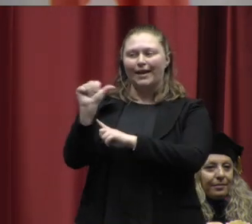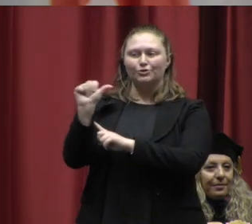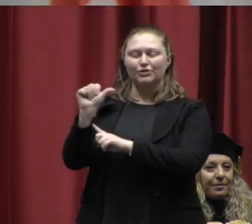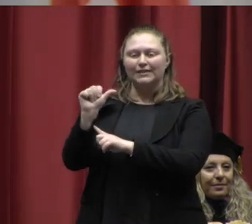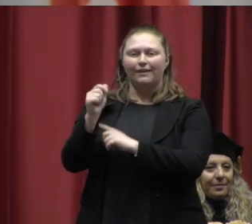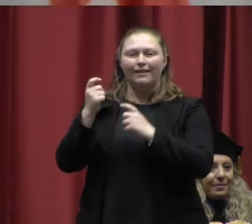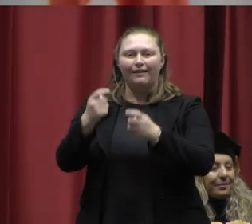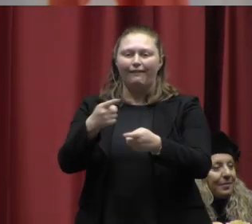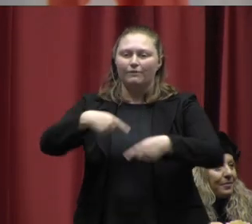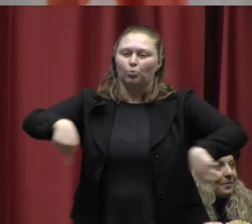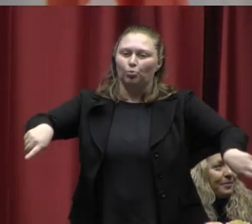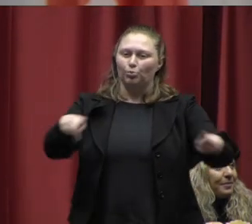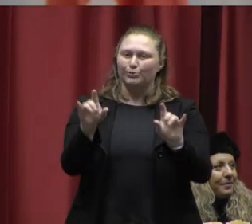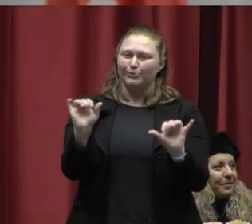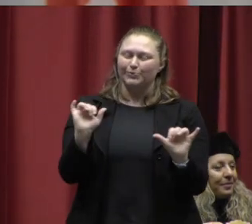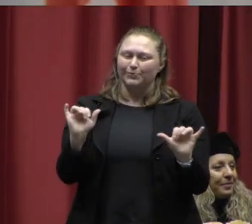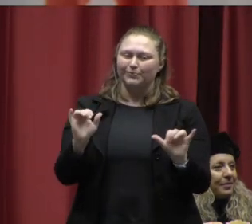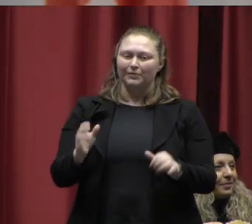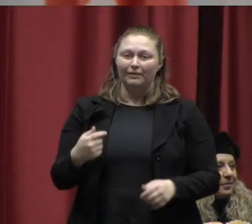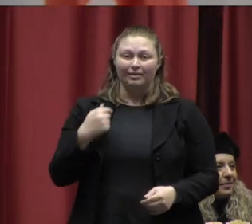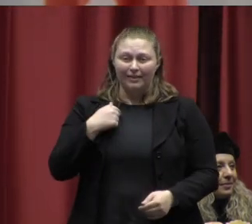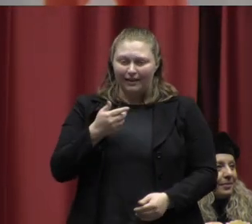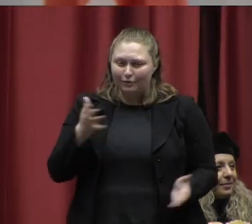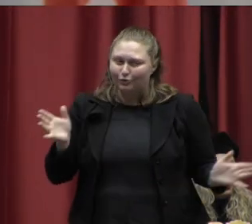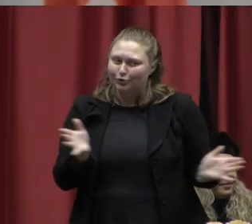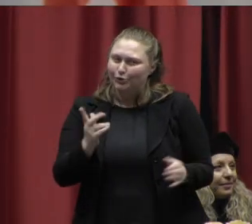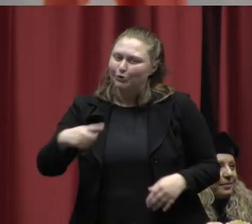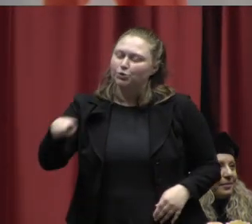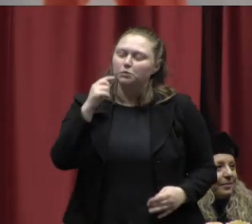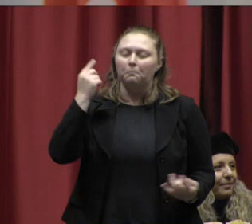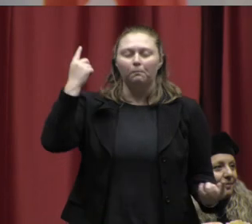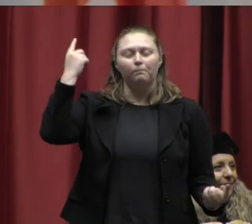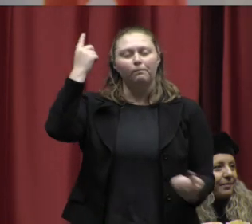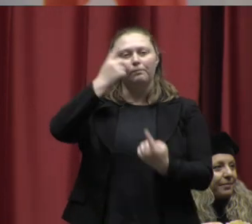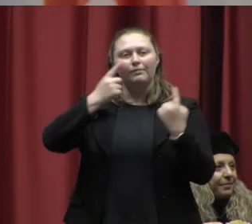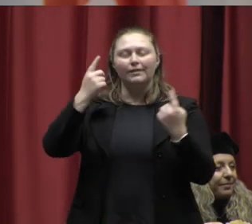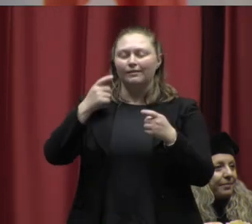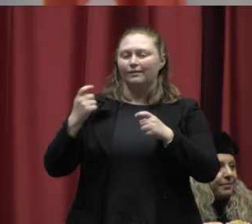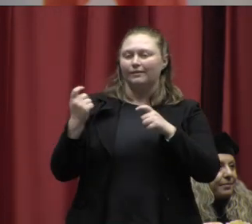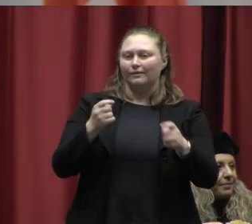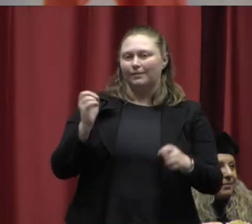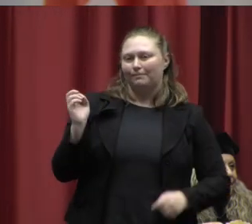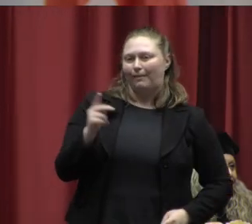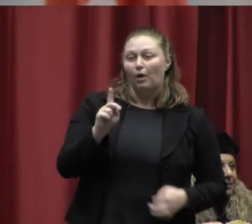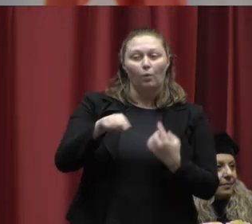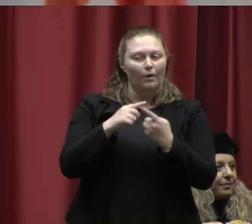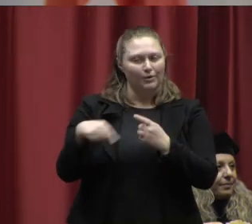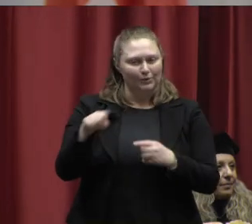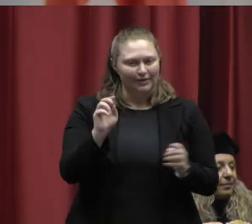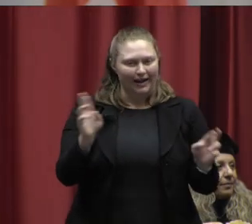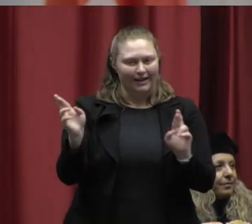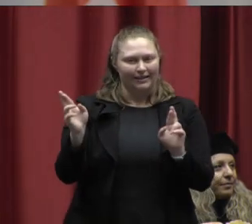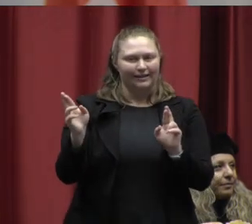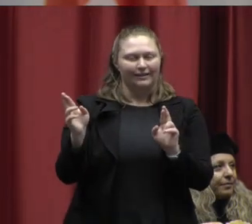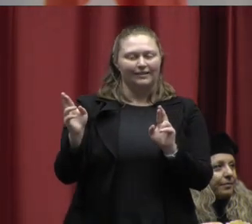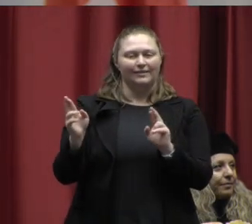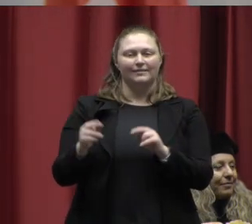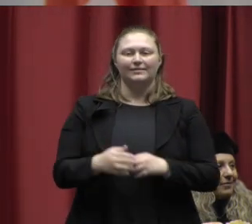you. And I invite you to consider giving back. When you're ready, you've earned a